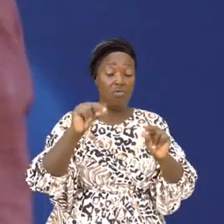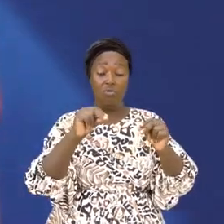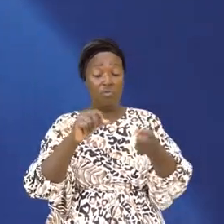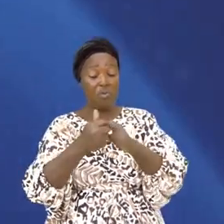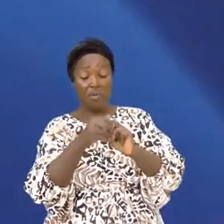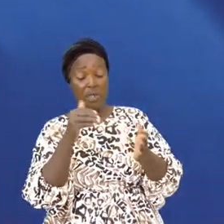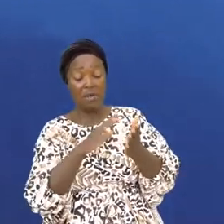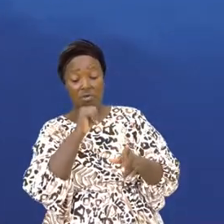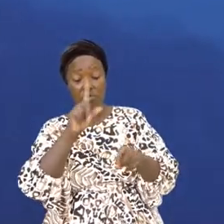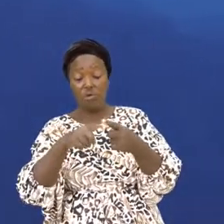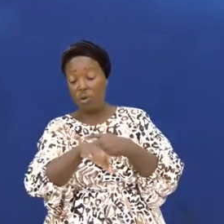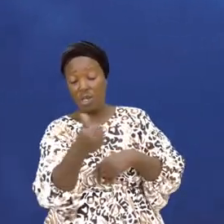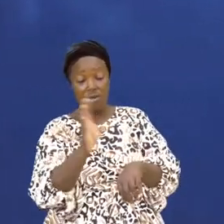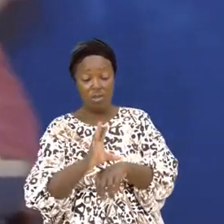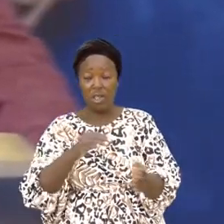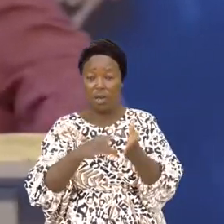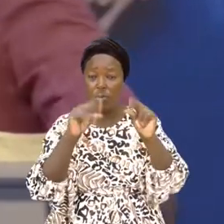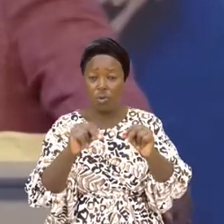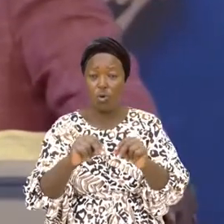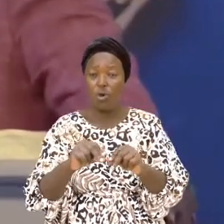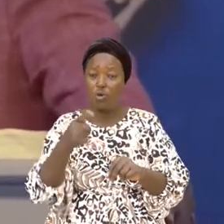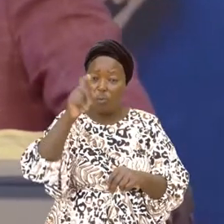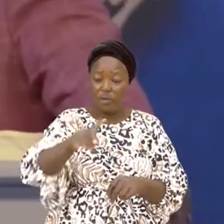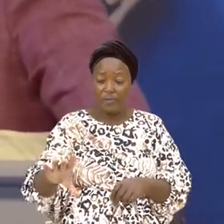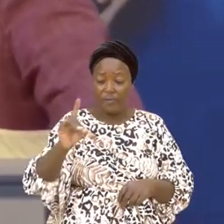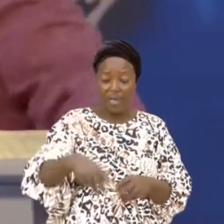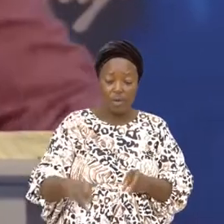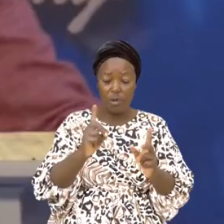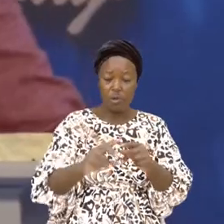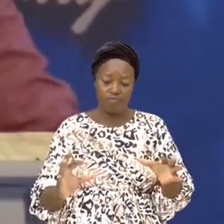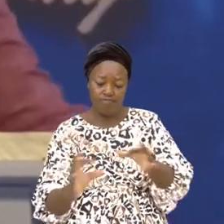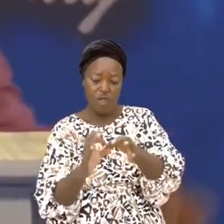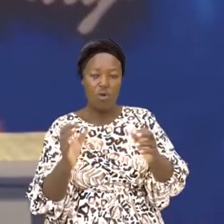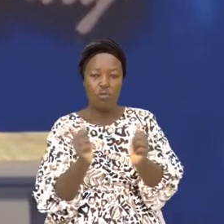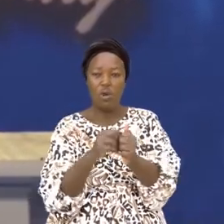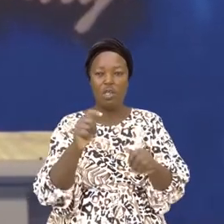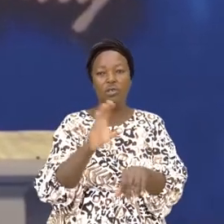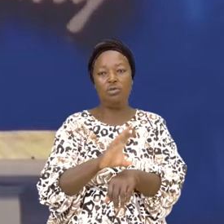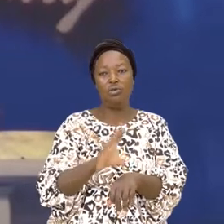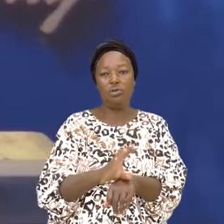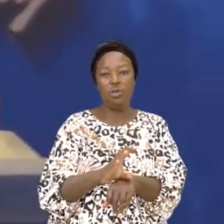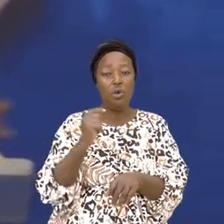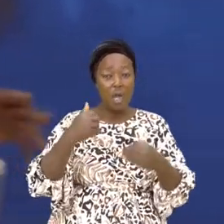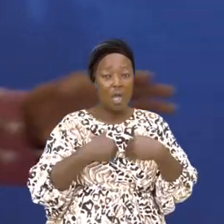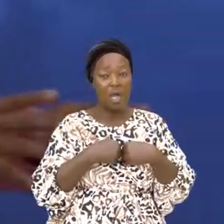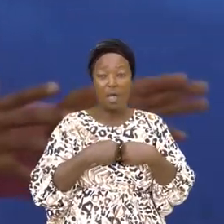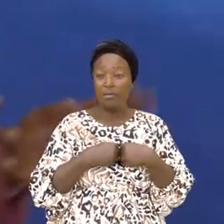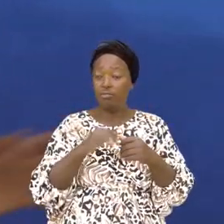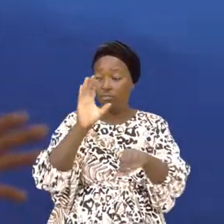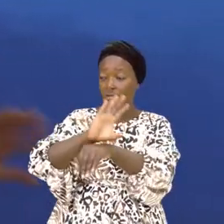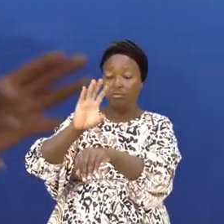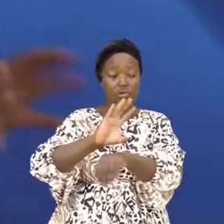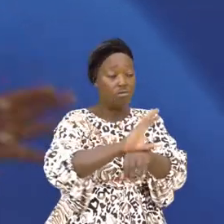to link up with the church. And we have churches all over. I don't mean a Deeper